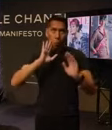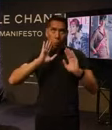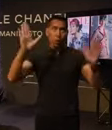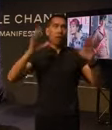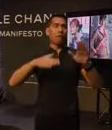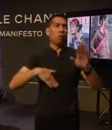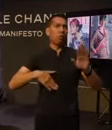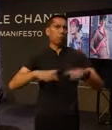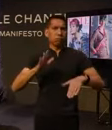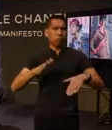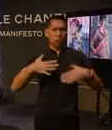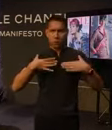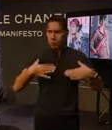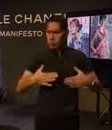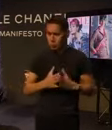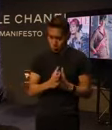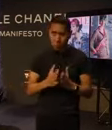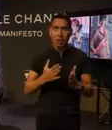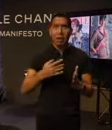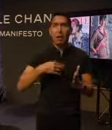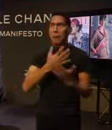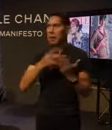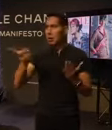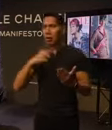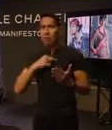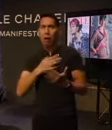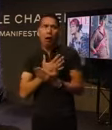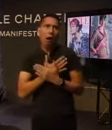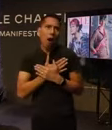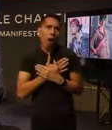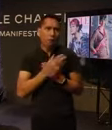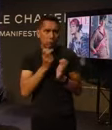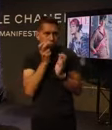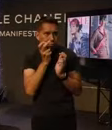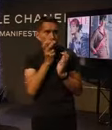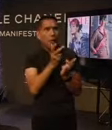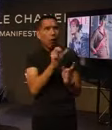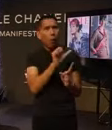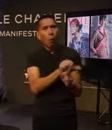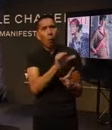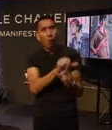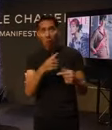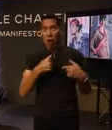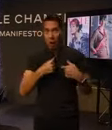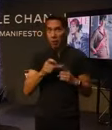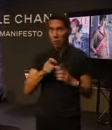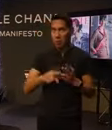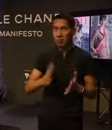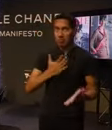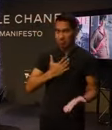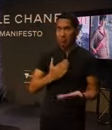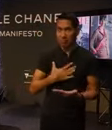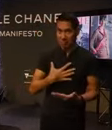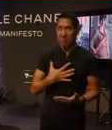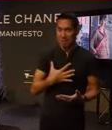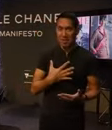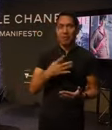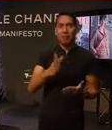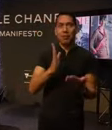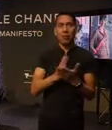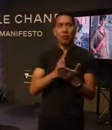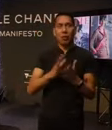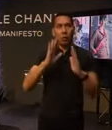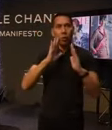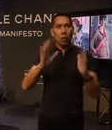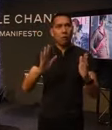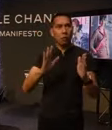many, many of us have come to love and adore, I certainly do, that, you know, the wonderful Yves Saint Laurent